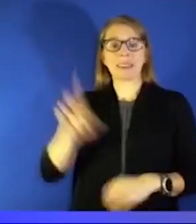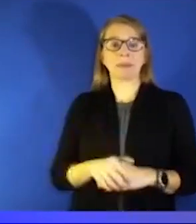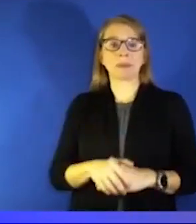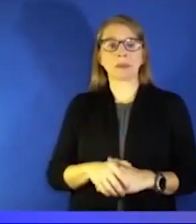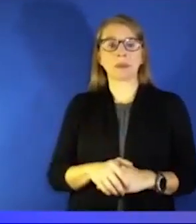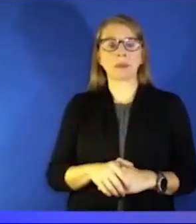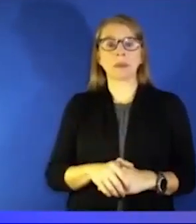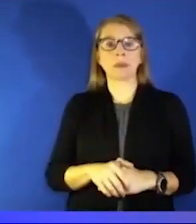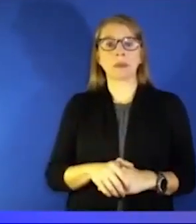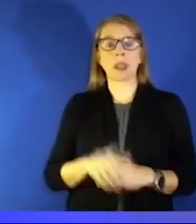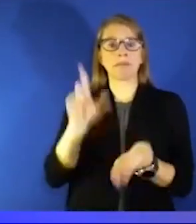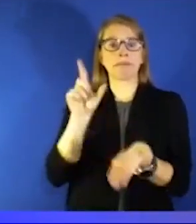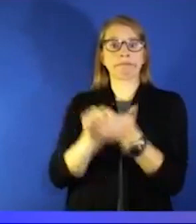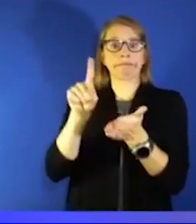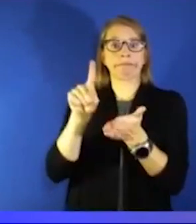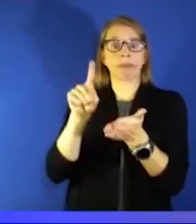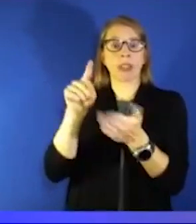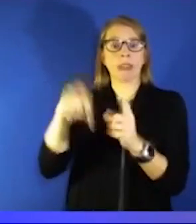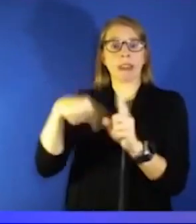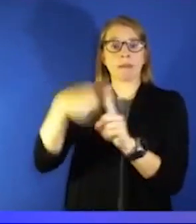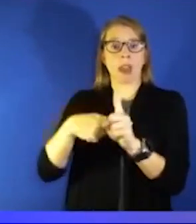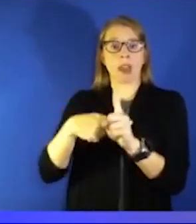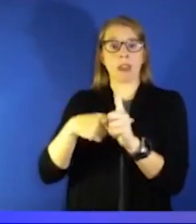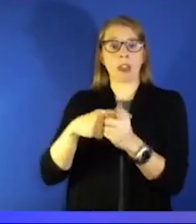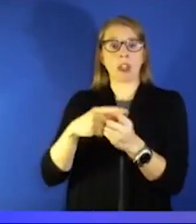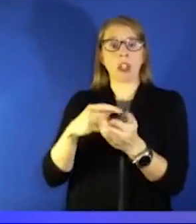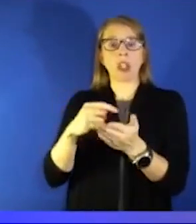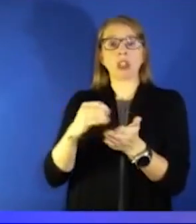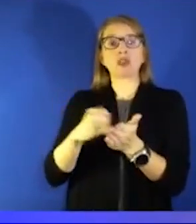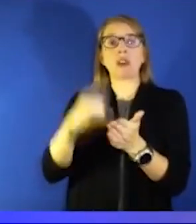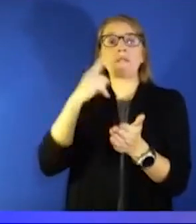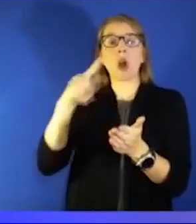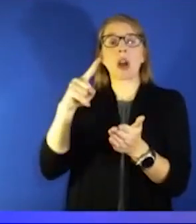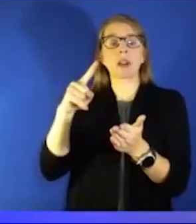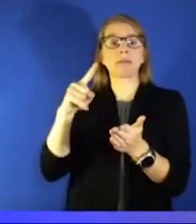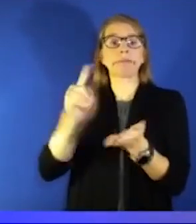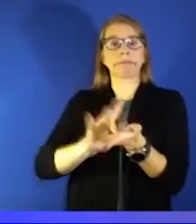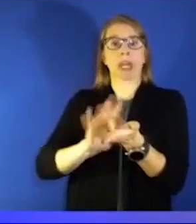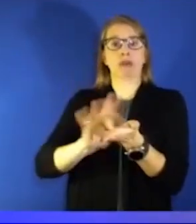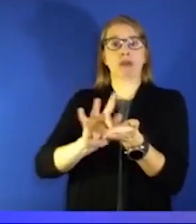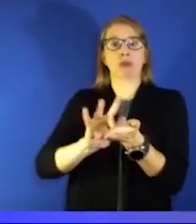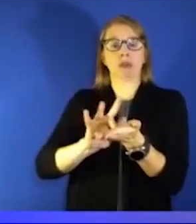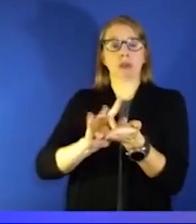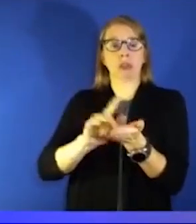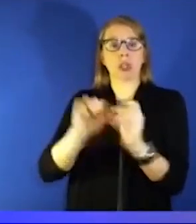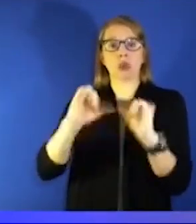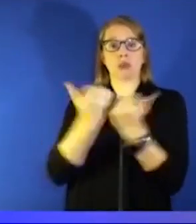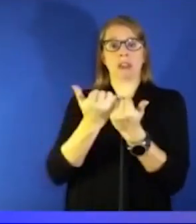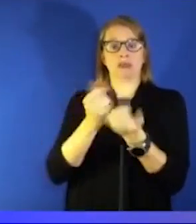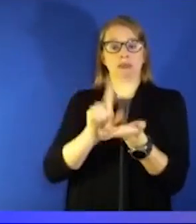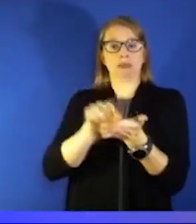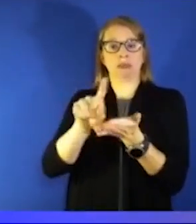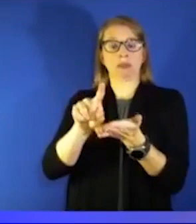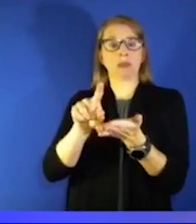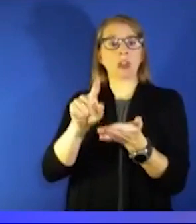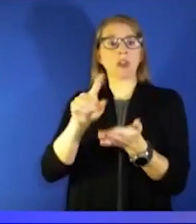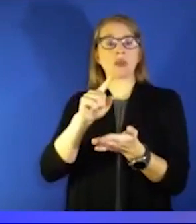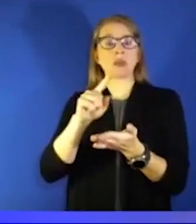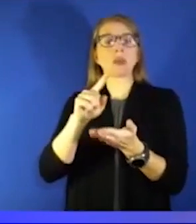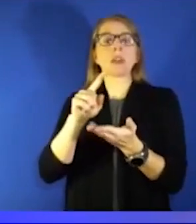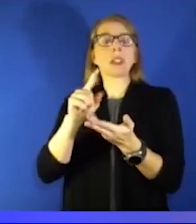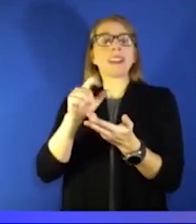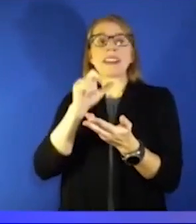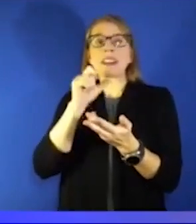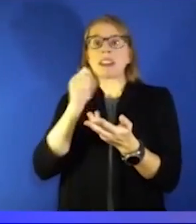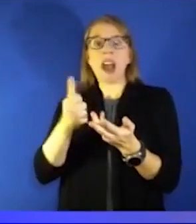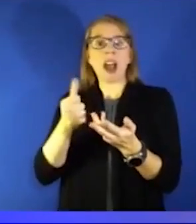earlier this month in the Journal of the American Medical Association, again looking at miscarriage rates. They're not elevated if you get the vaccine. Those are